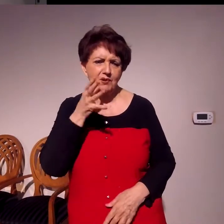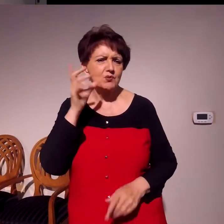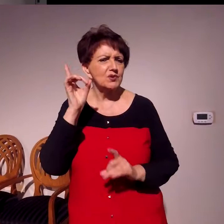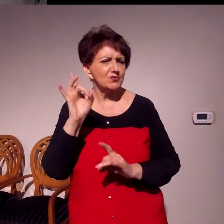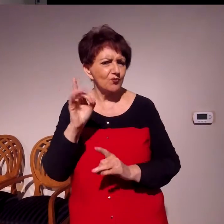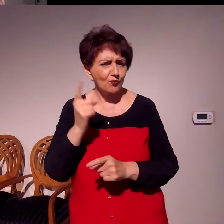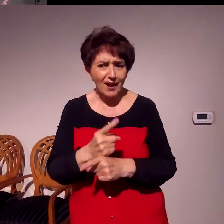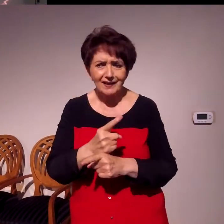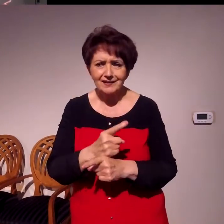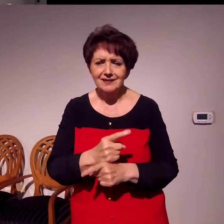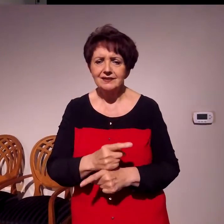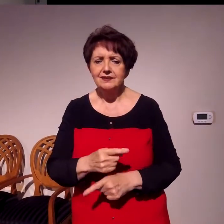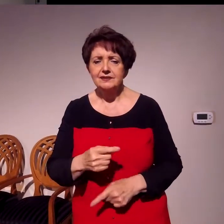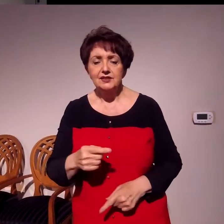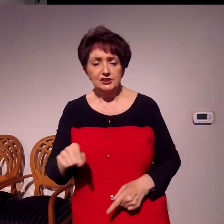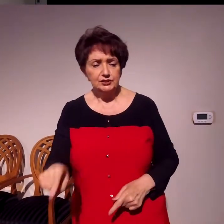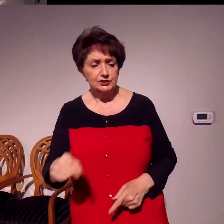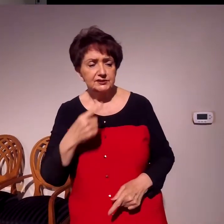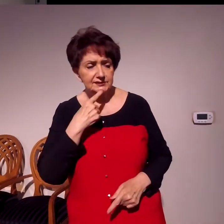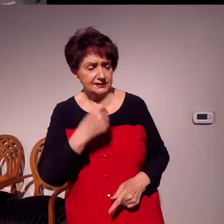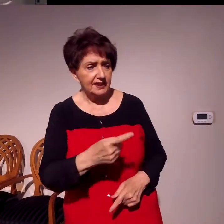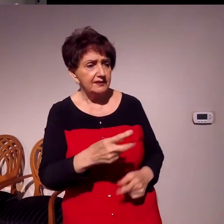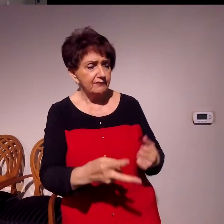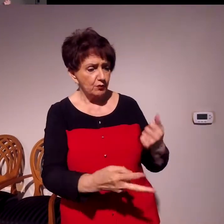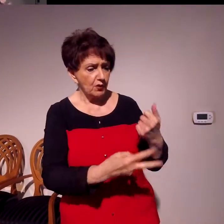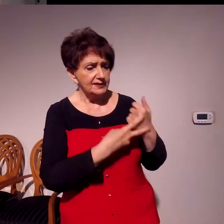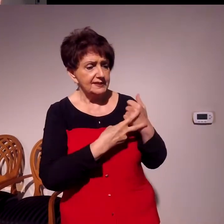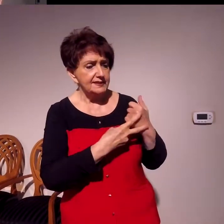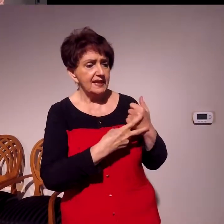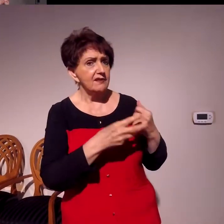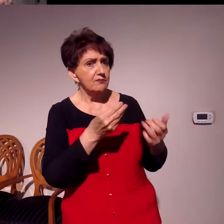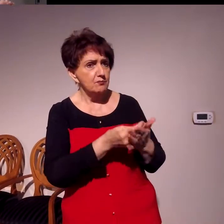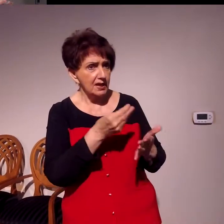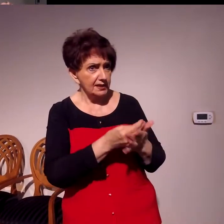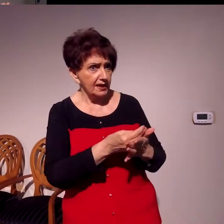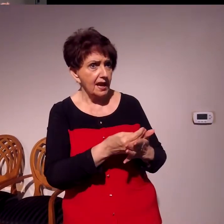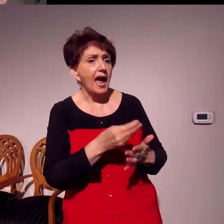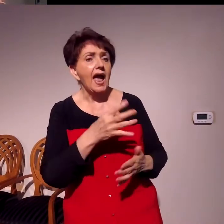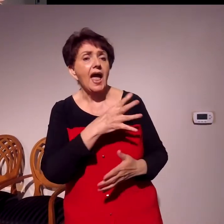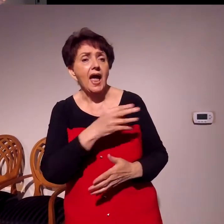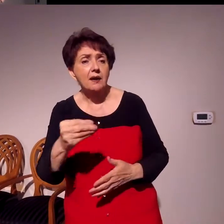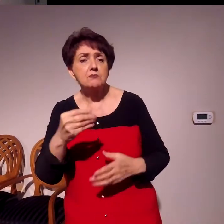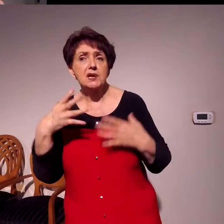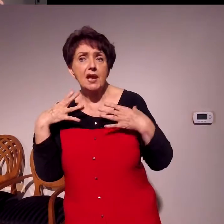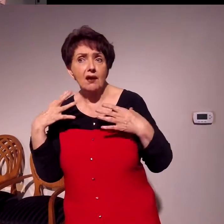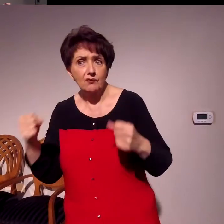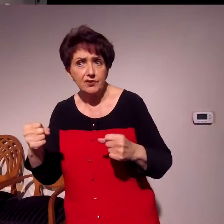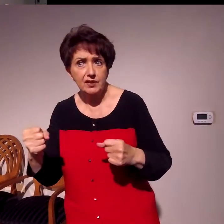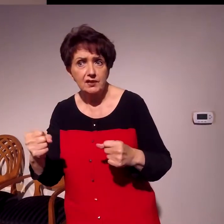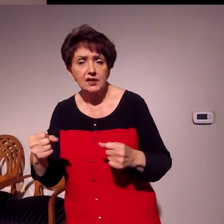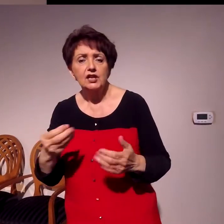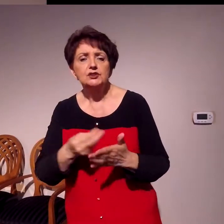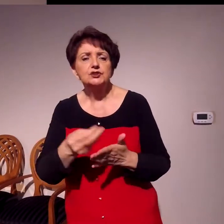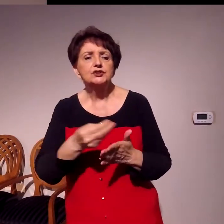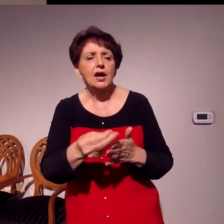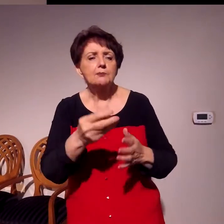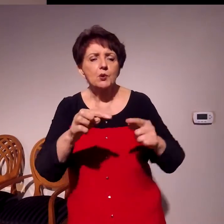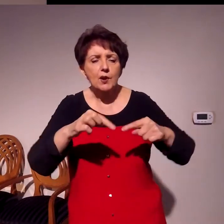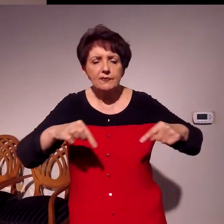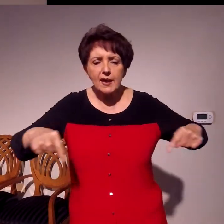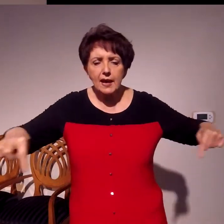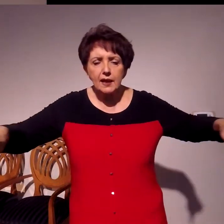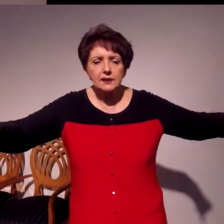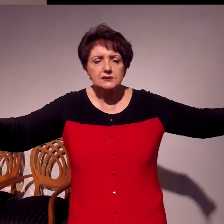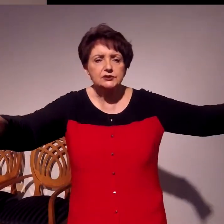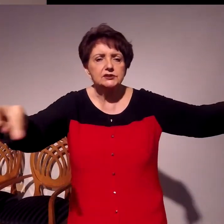to me, Petra, if you want to save money and be healthy, shop around the outside of the grocery store. How many of you remember this? Right? And why?